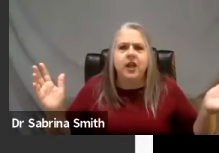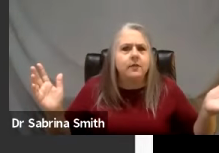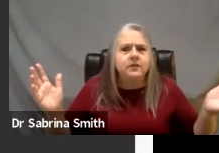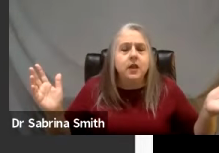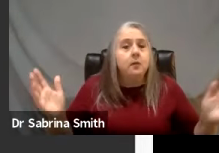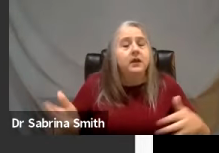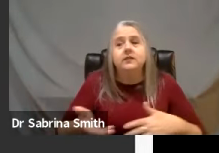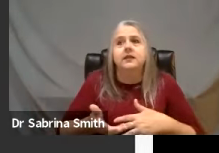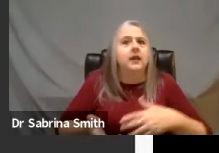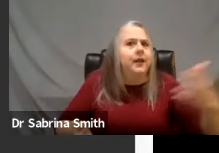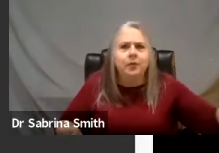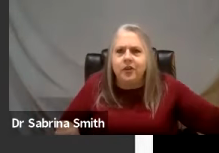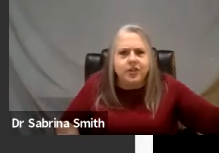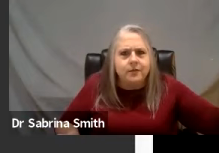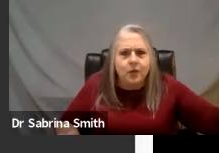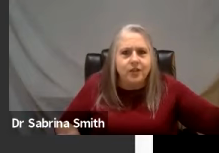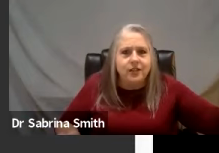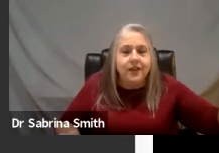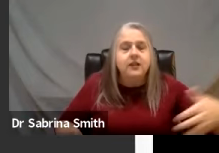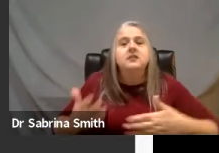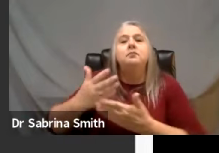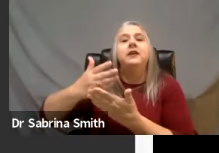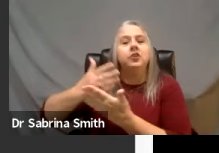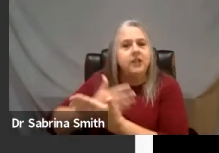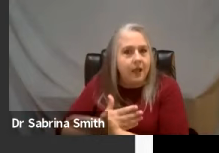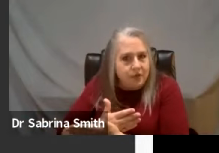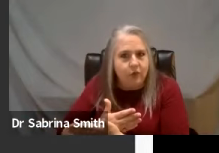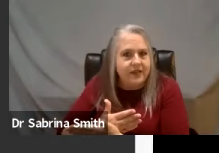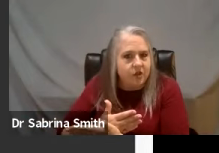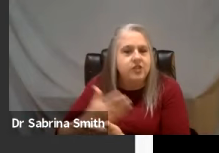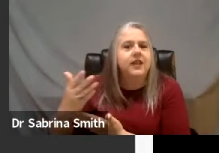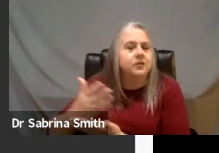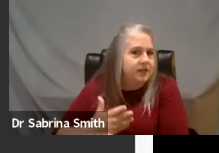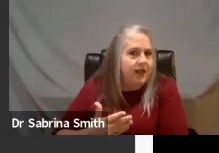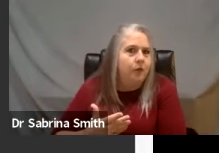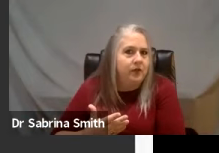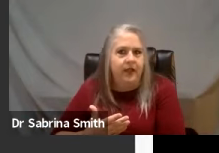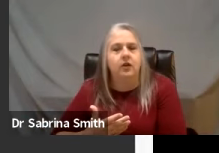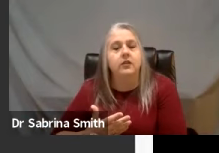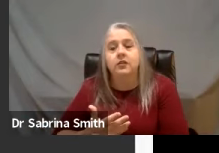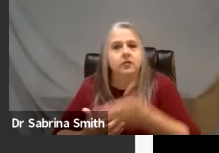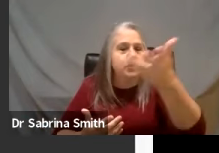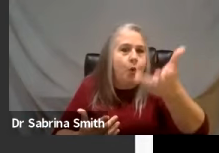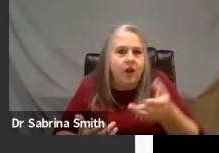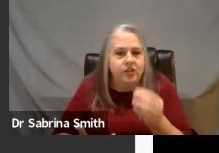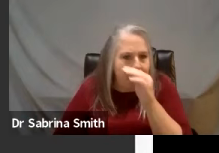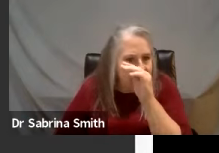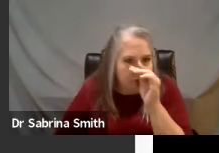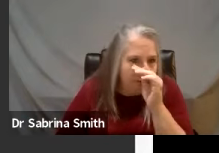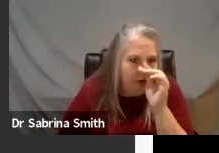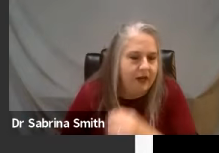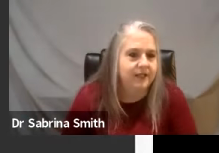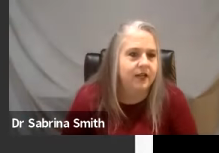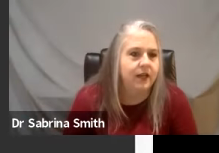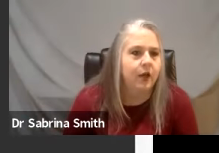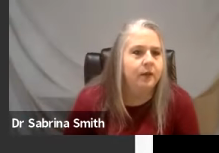100 times. Because it's not going to help you 100 times to watch it. Spend your time in your research, because that's what's going to help you later. Just watching that person over